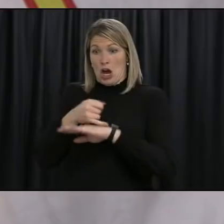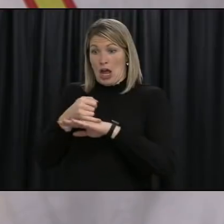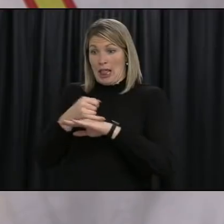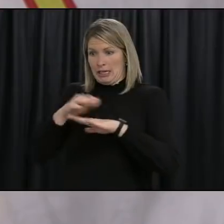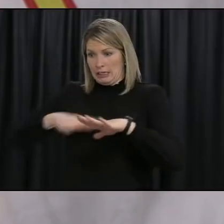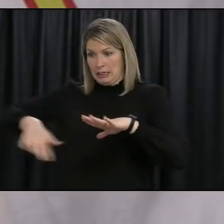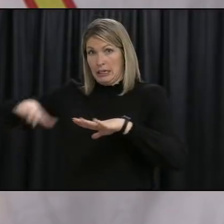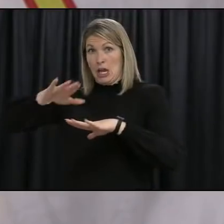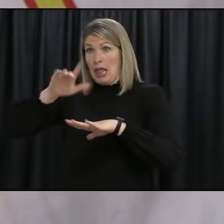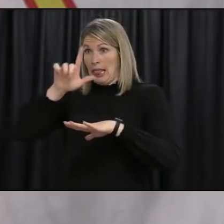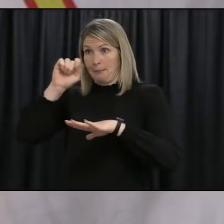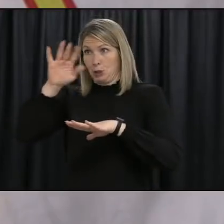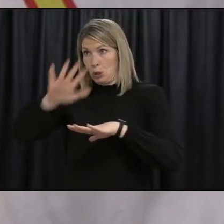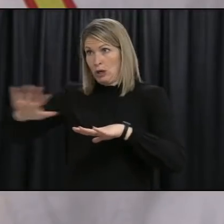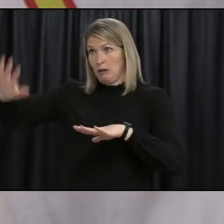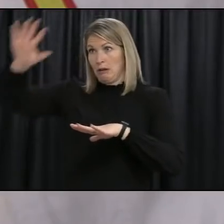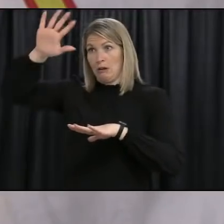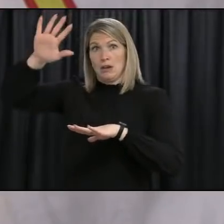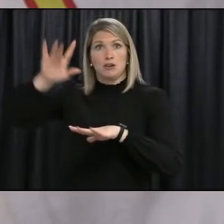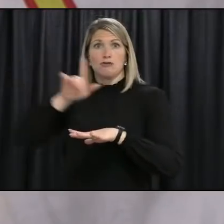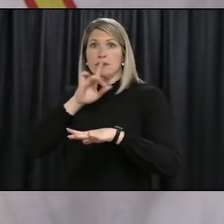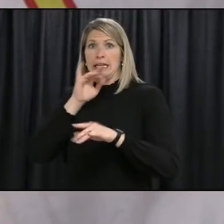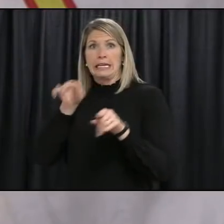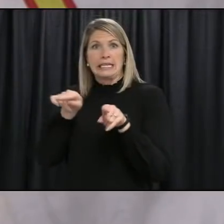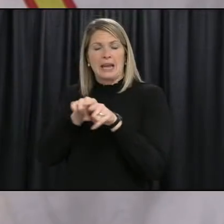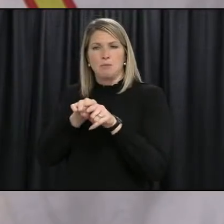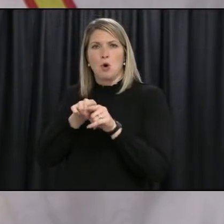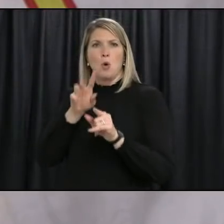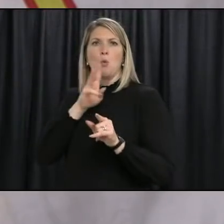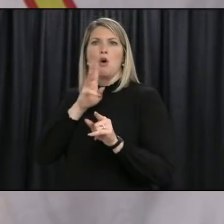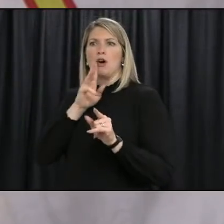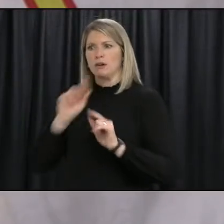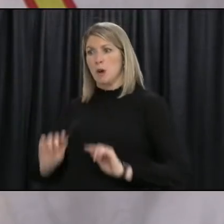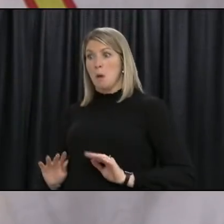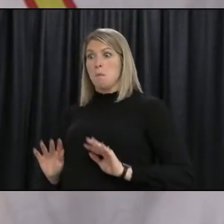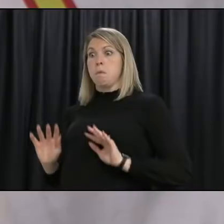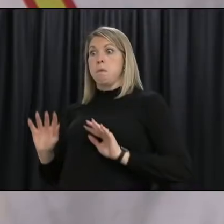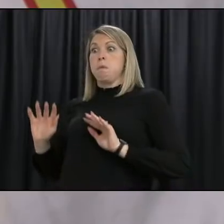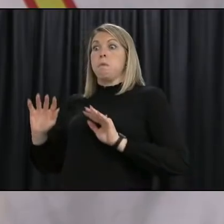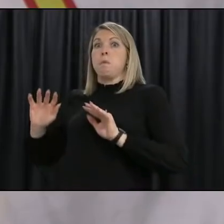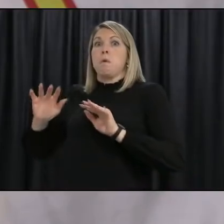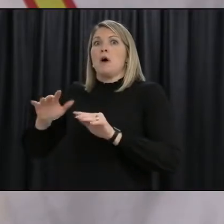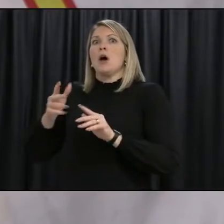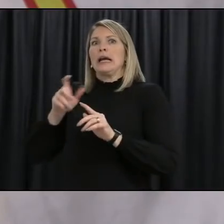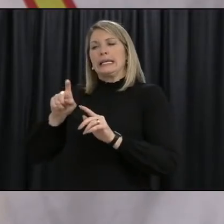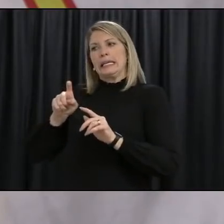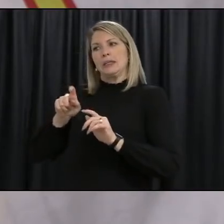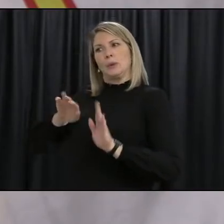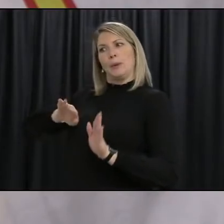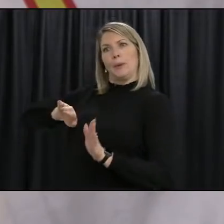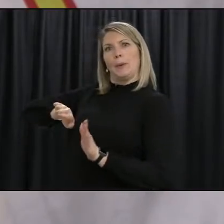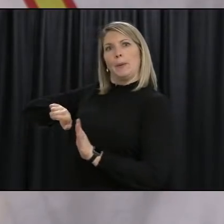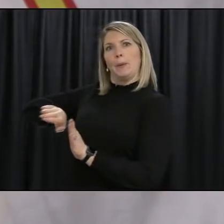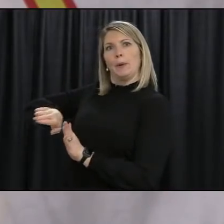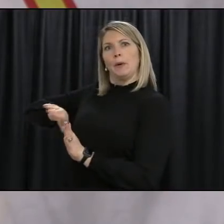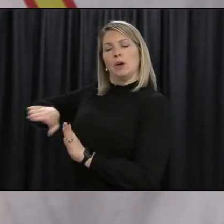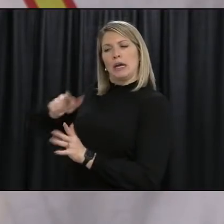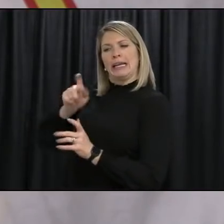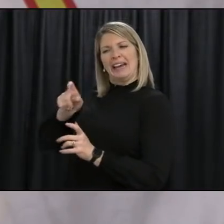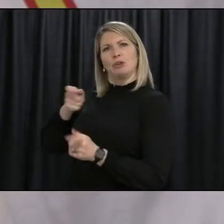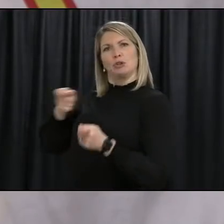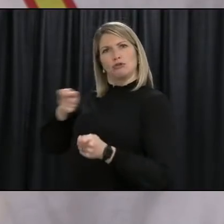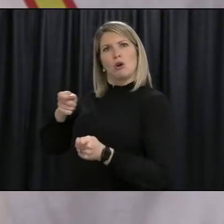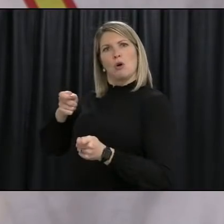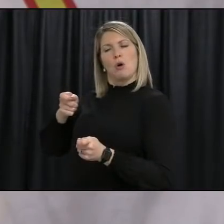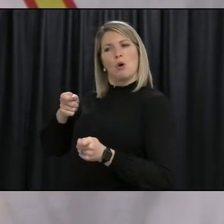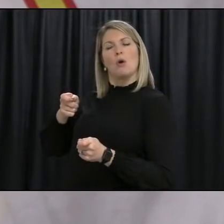do everything in our individual power to keep it that way. Unless we each do our part, we will not be able to keep the virus under control.